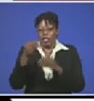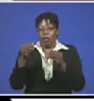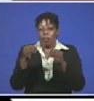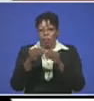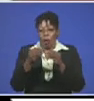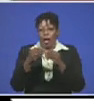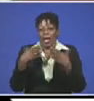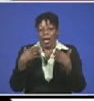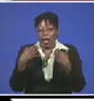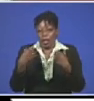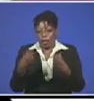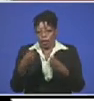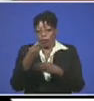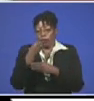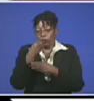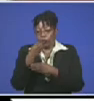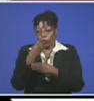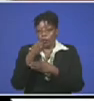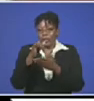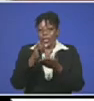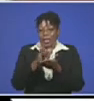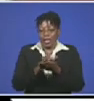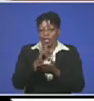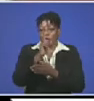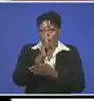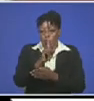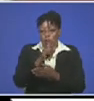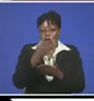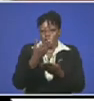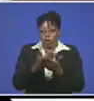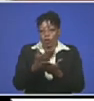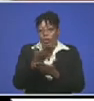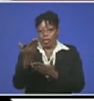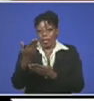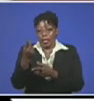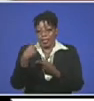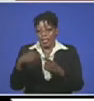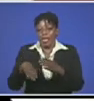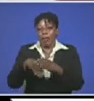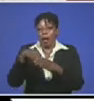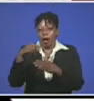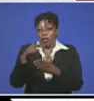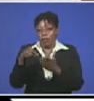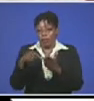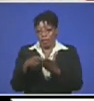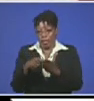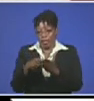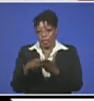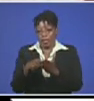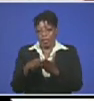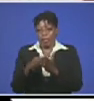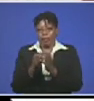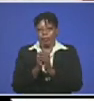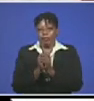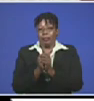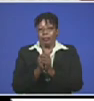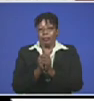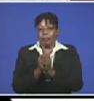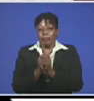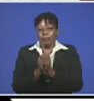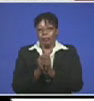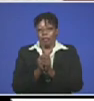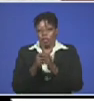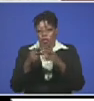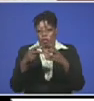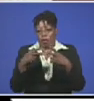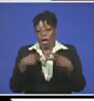healthy. So that's the one good thing that came out of this, among many good things.